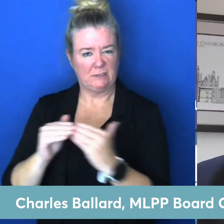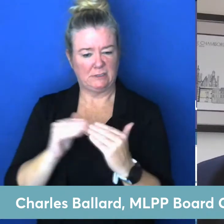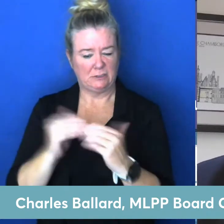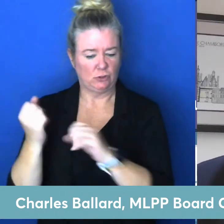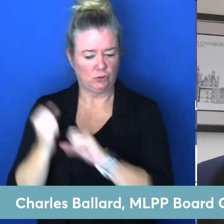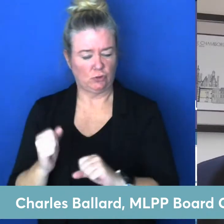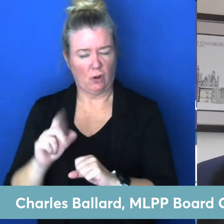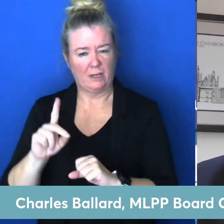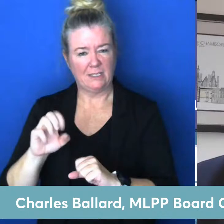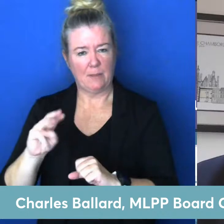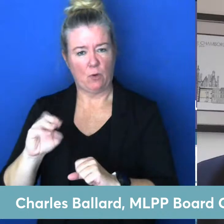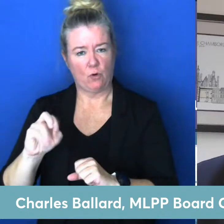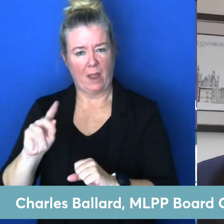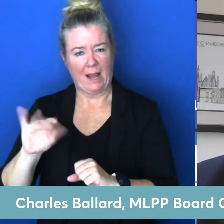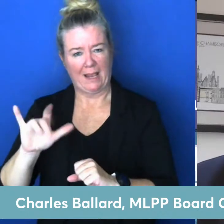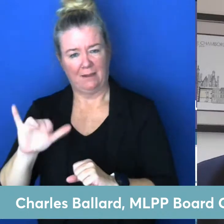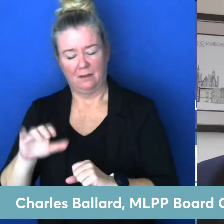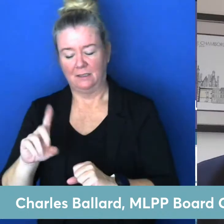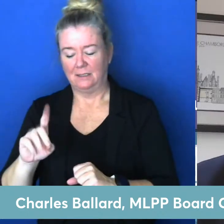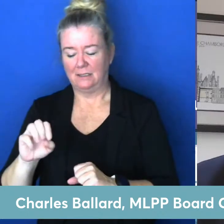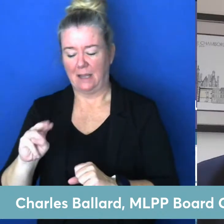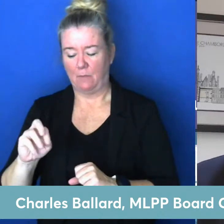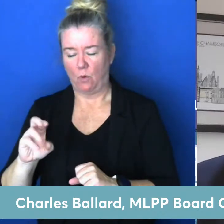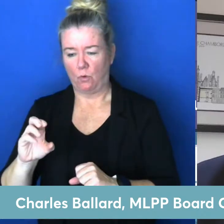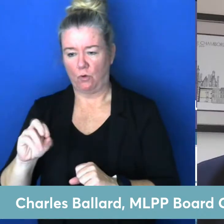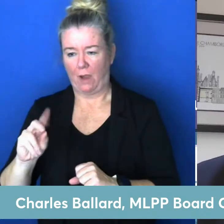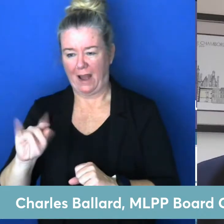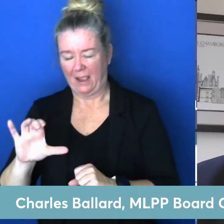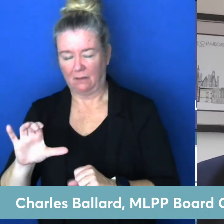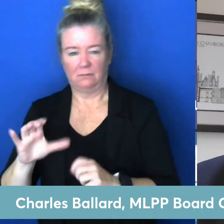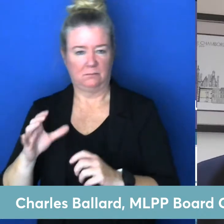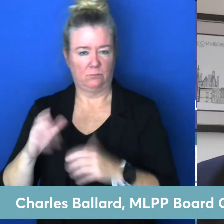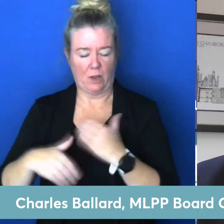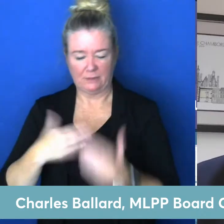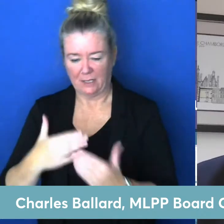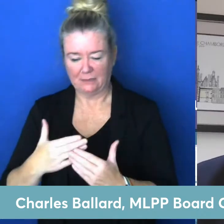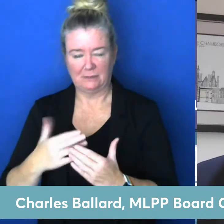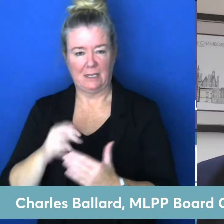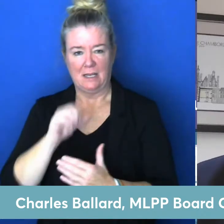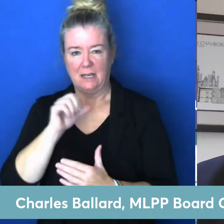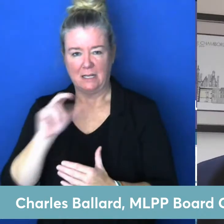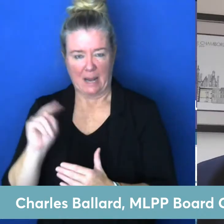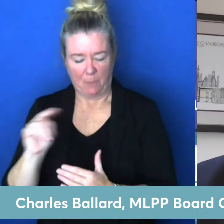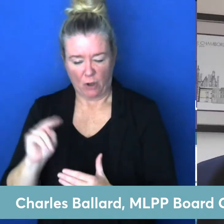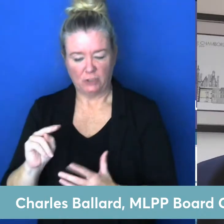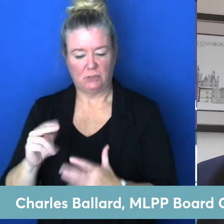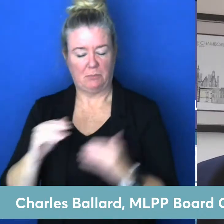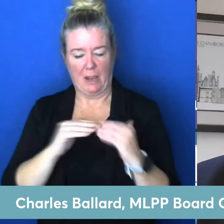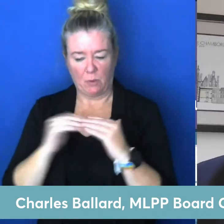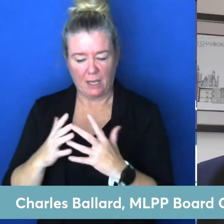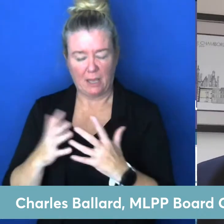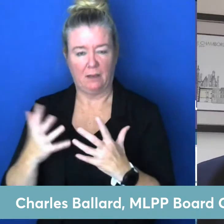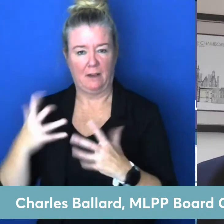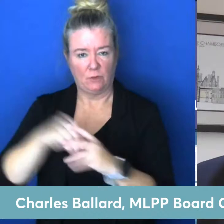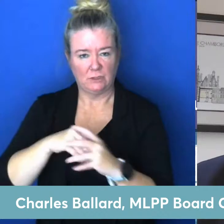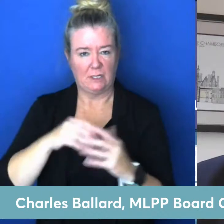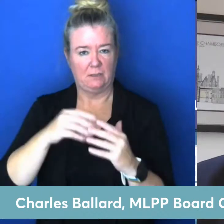democratic process, integrity and nonpartisanship, equity, diversity, and